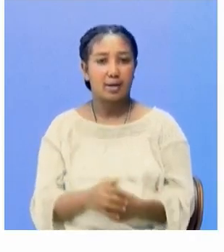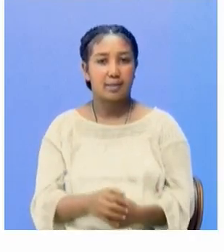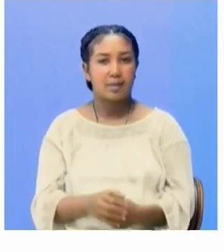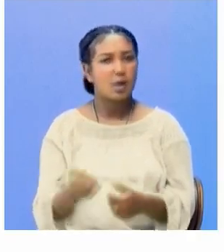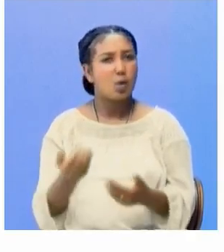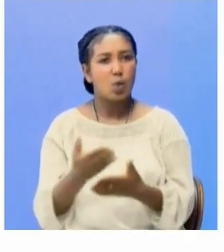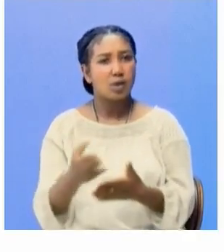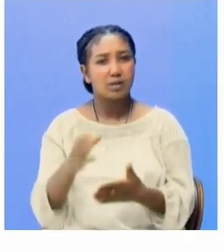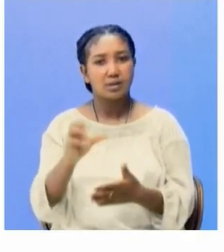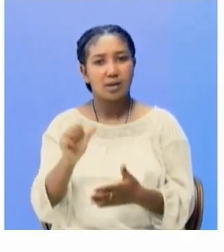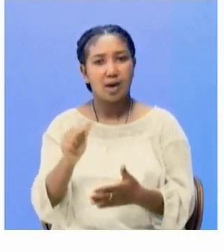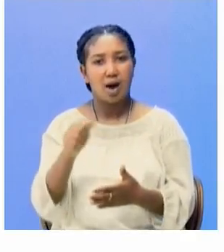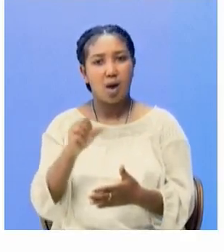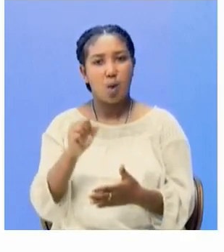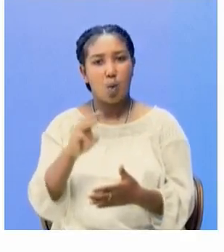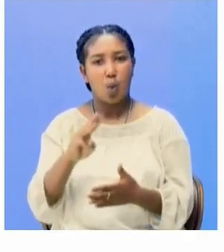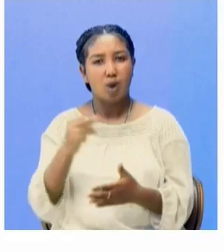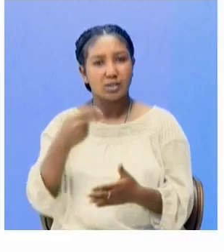Where is Awash Bank?